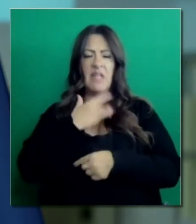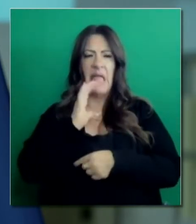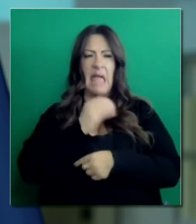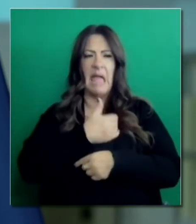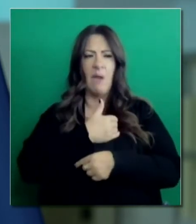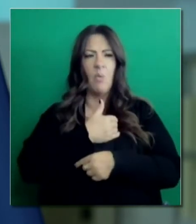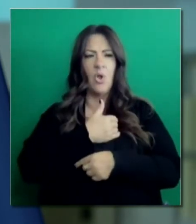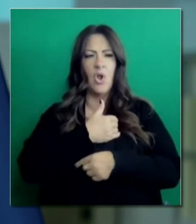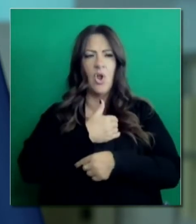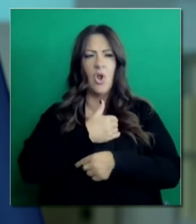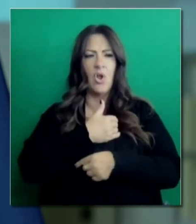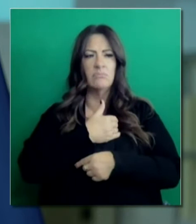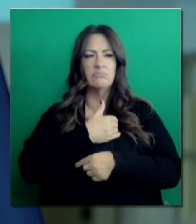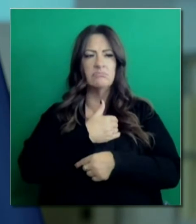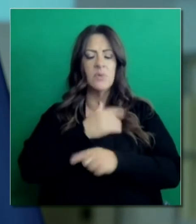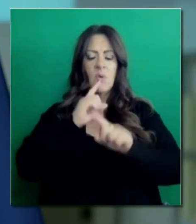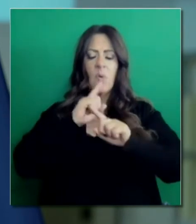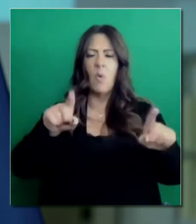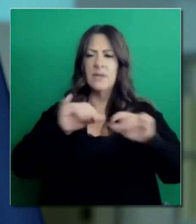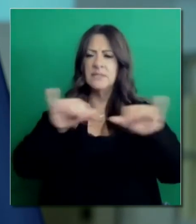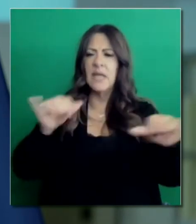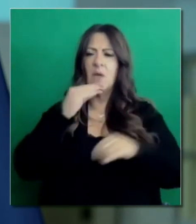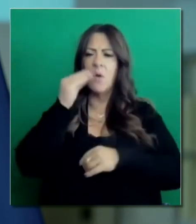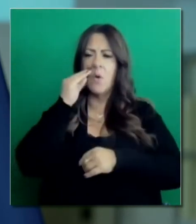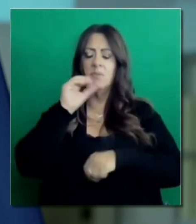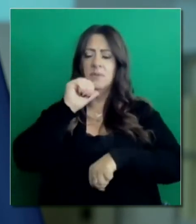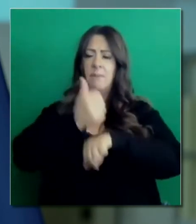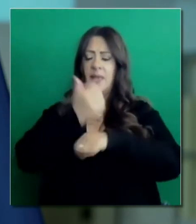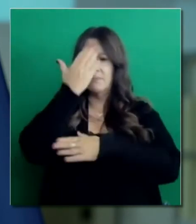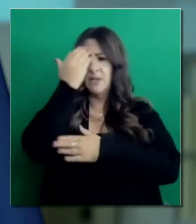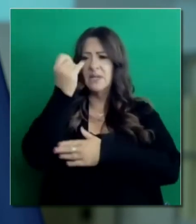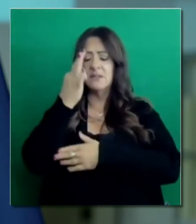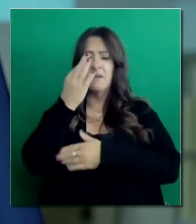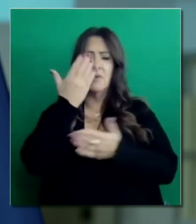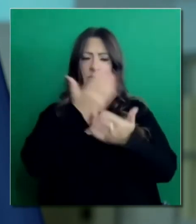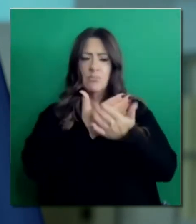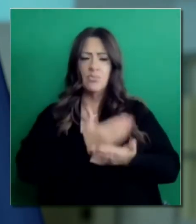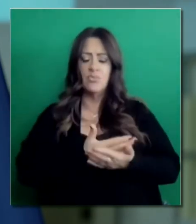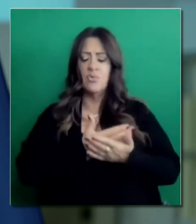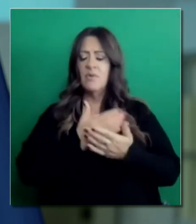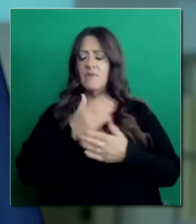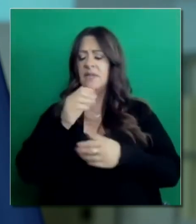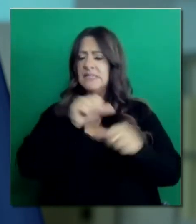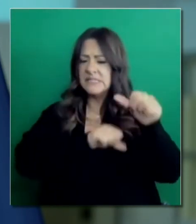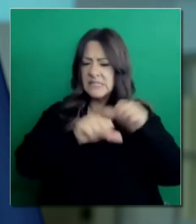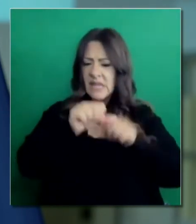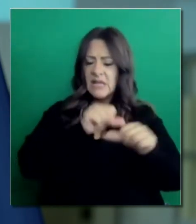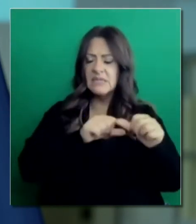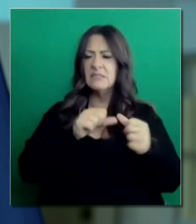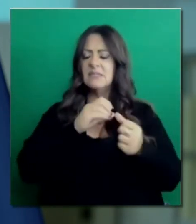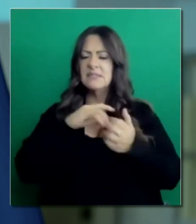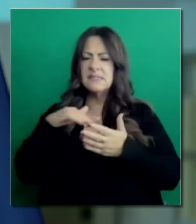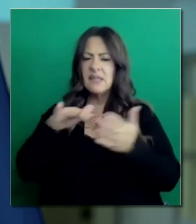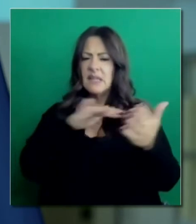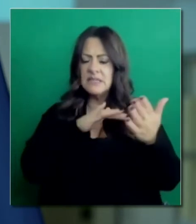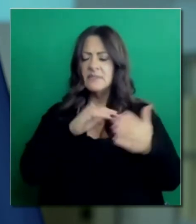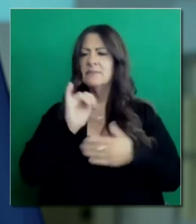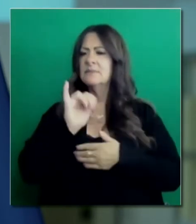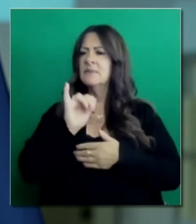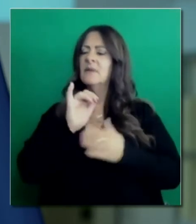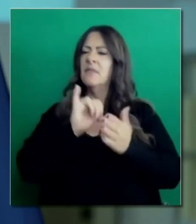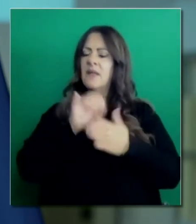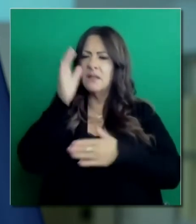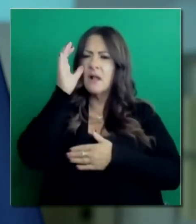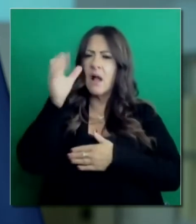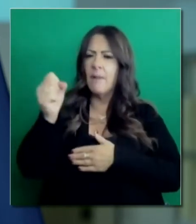based on science and based data and based common sense in some respects as well. With that, though, let's ask Dr. Galley a little bit